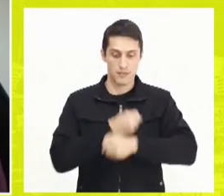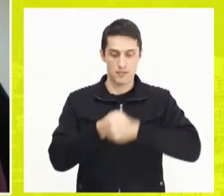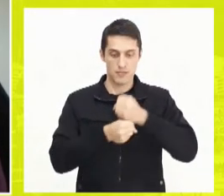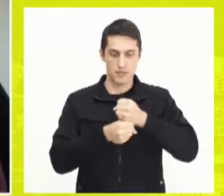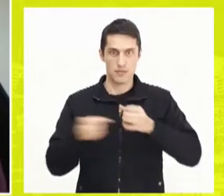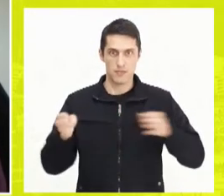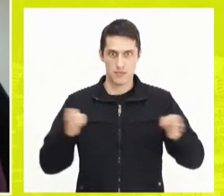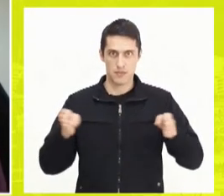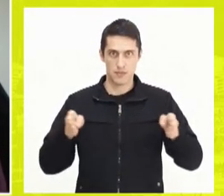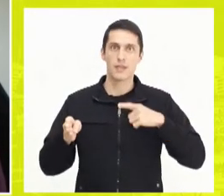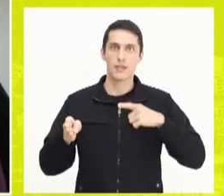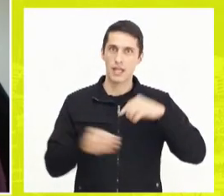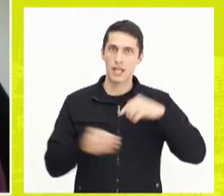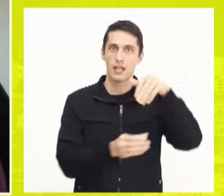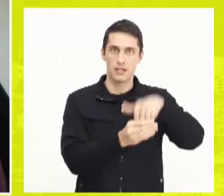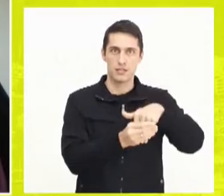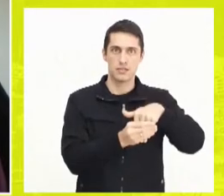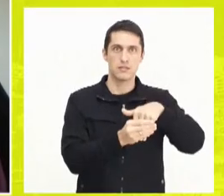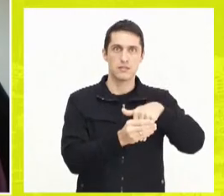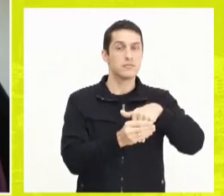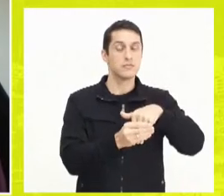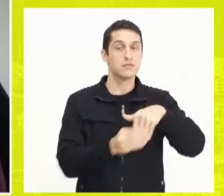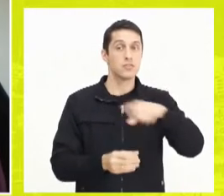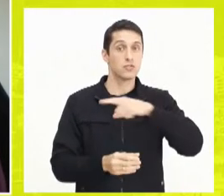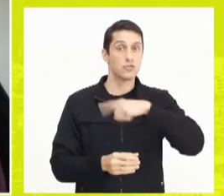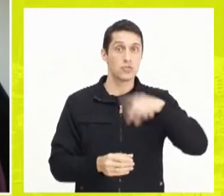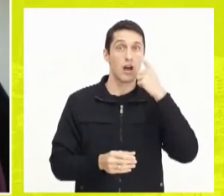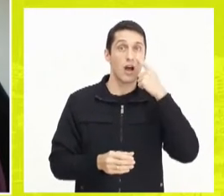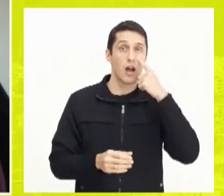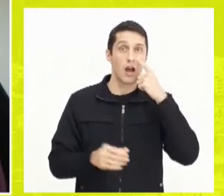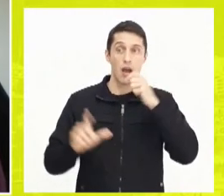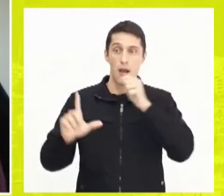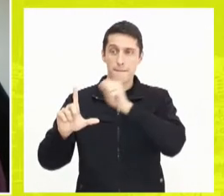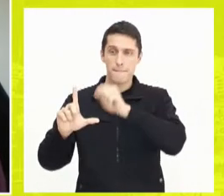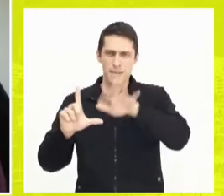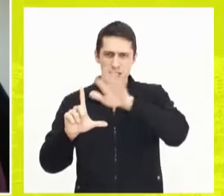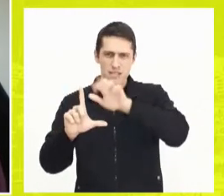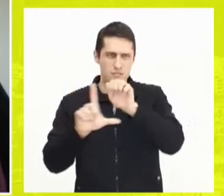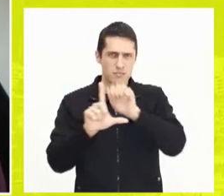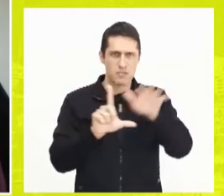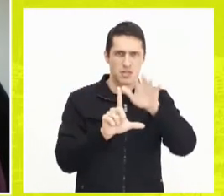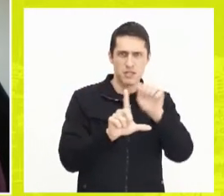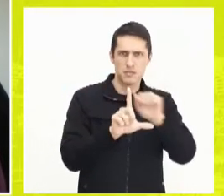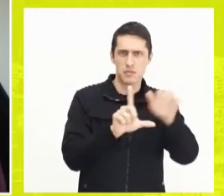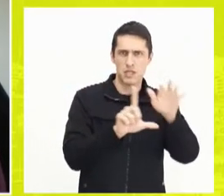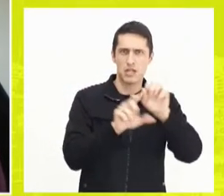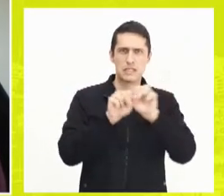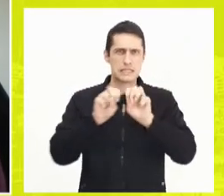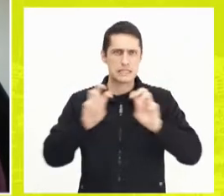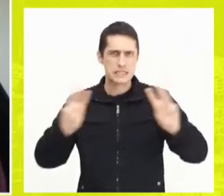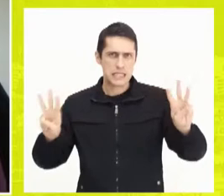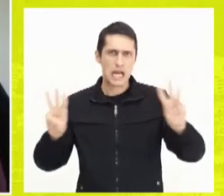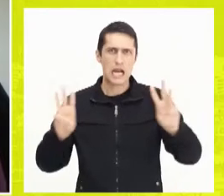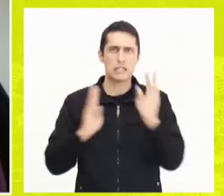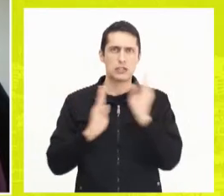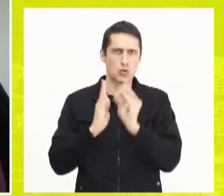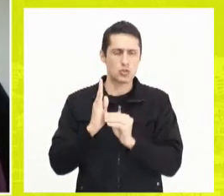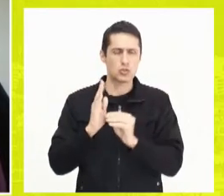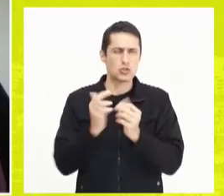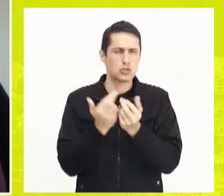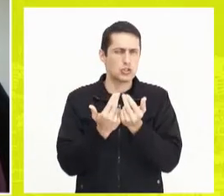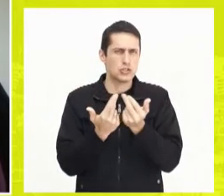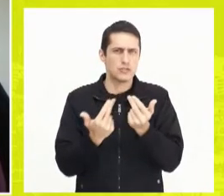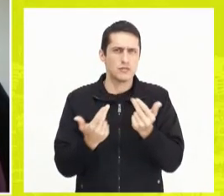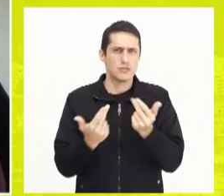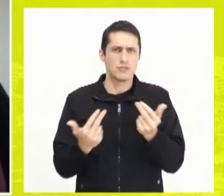know that we are going to have elections this year and all the platforms websites